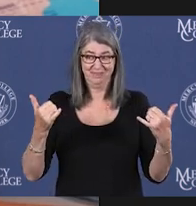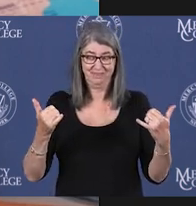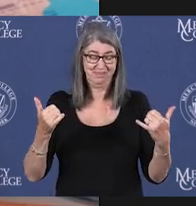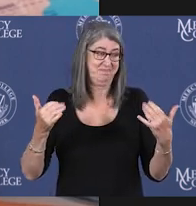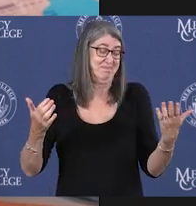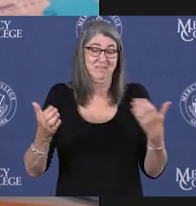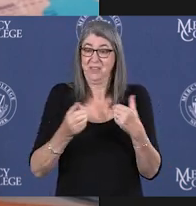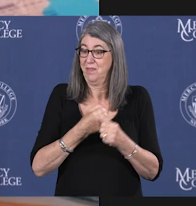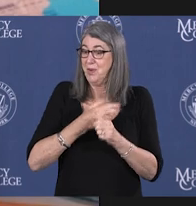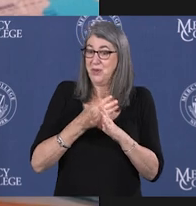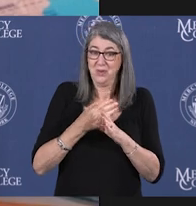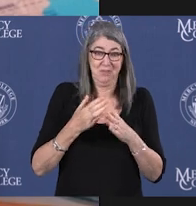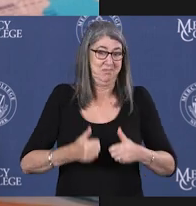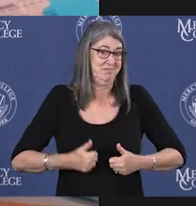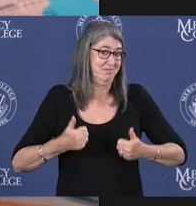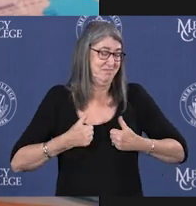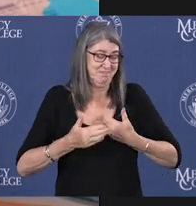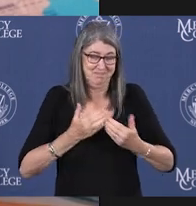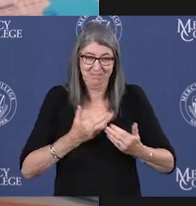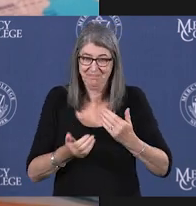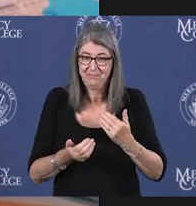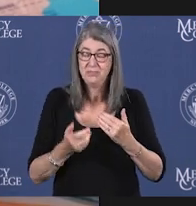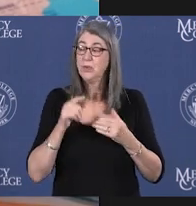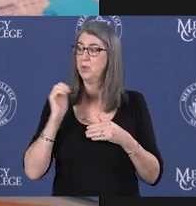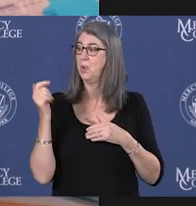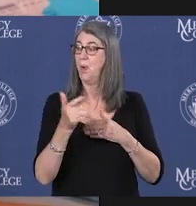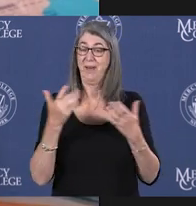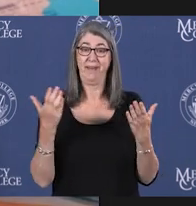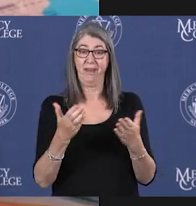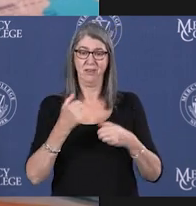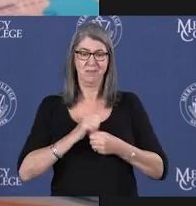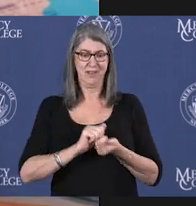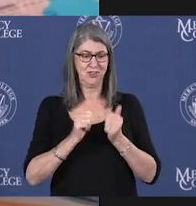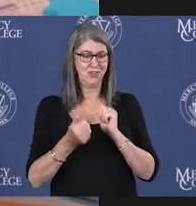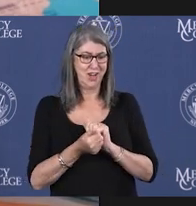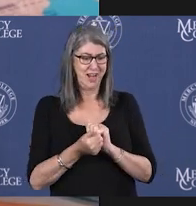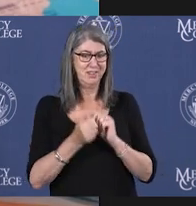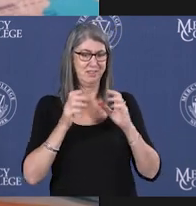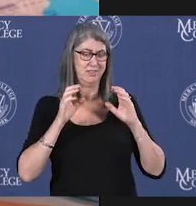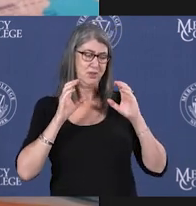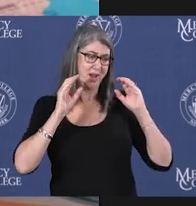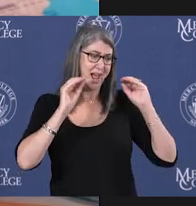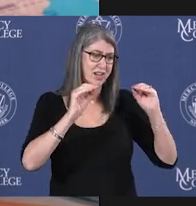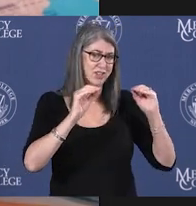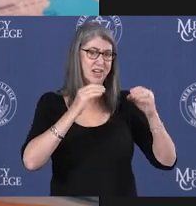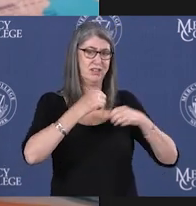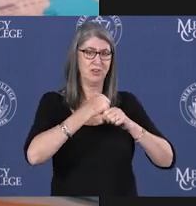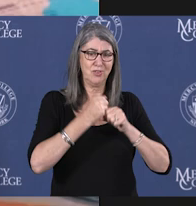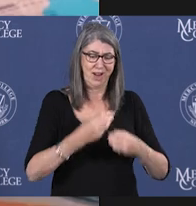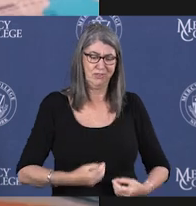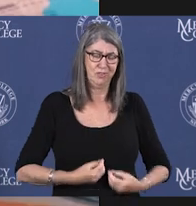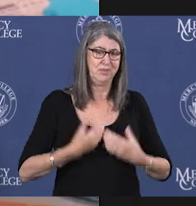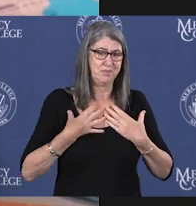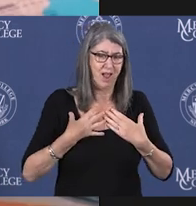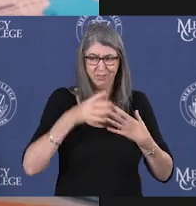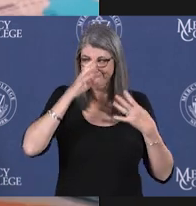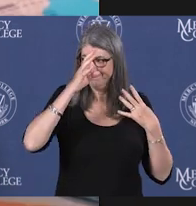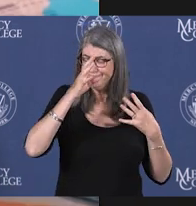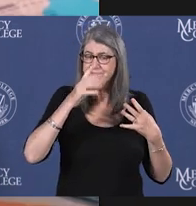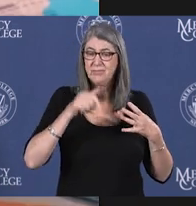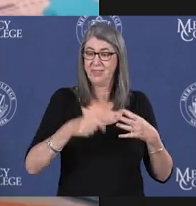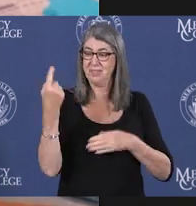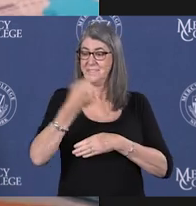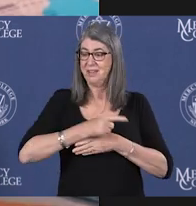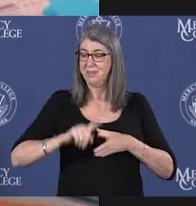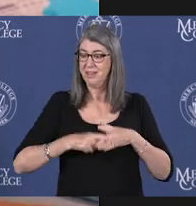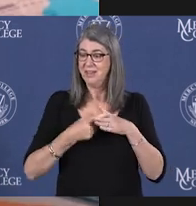one way or another. You are all here to make changes, to educate, to create, to inspire. May this day